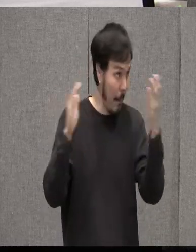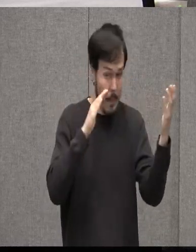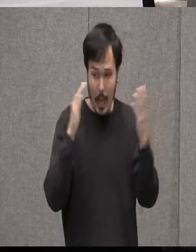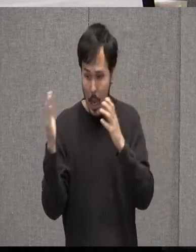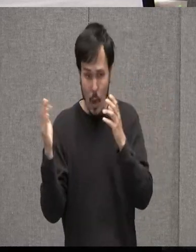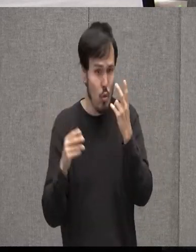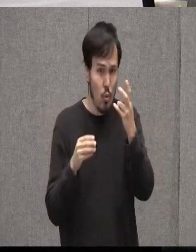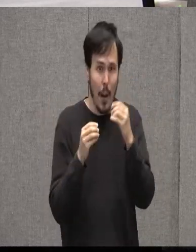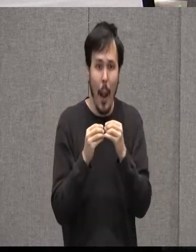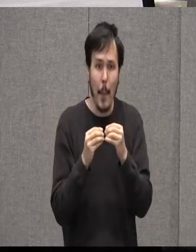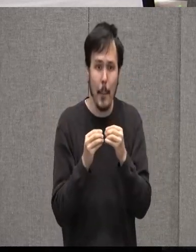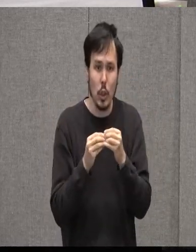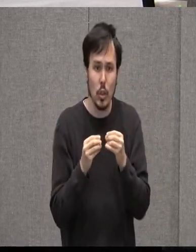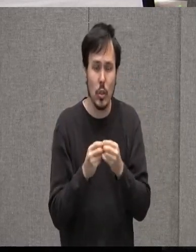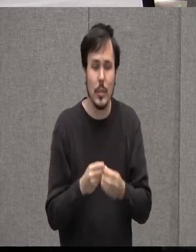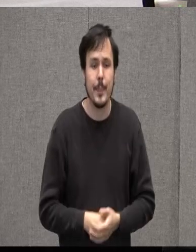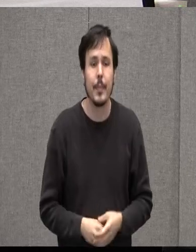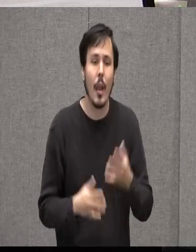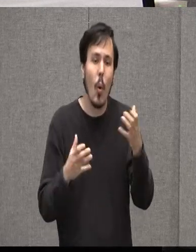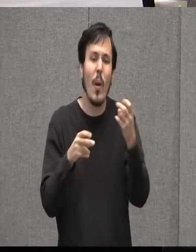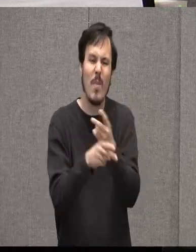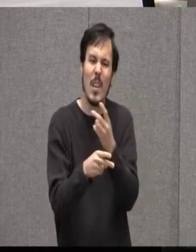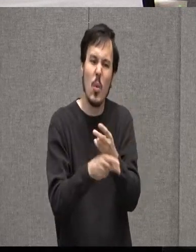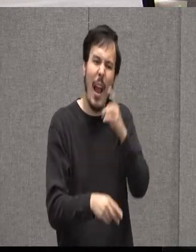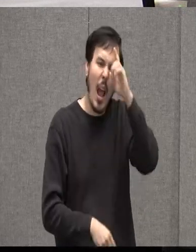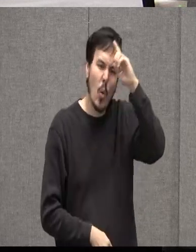now we need to sort it out for the giant, right?